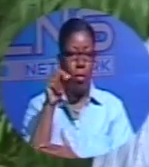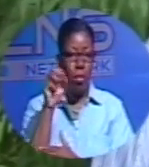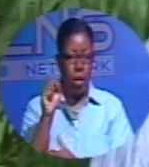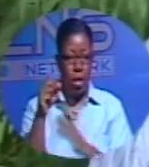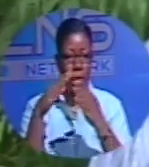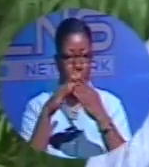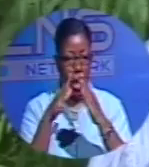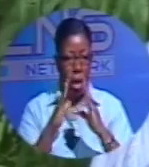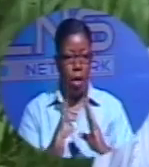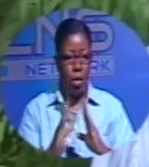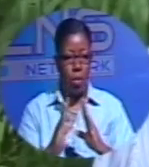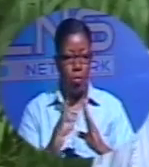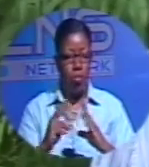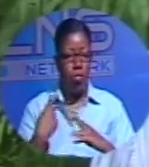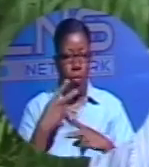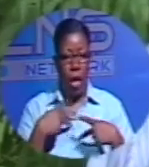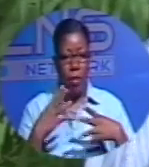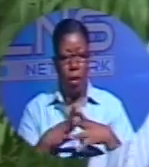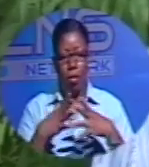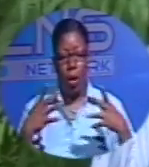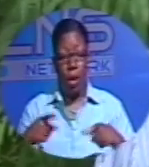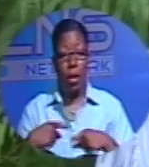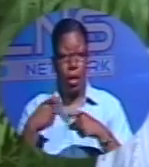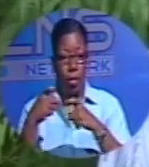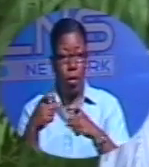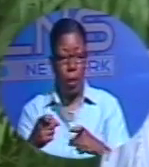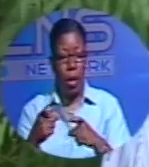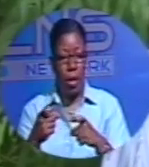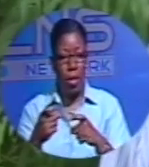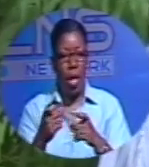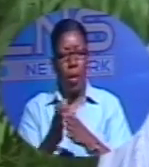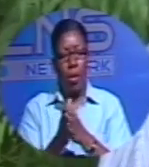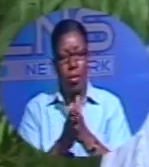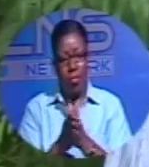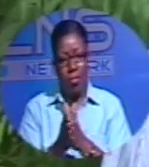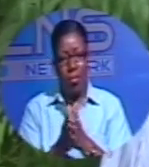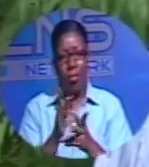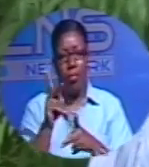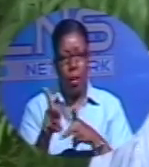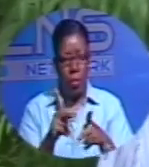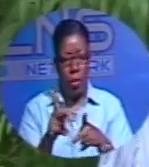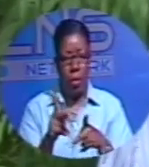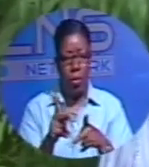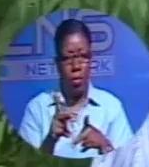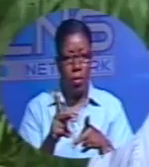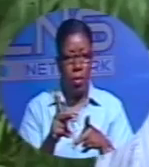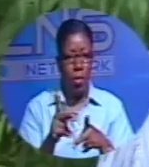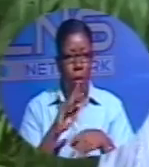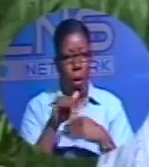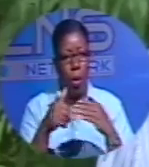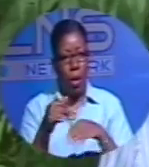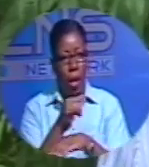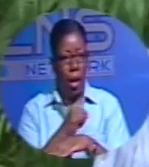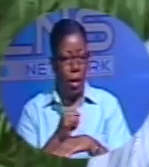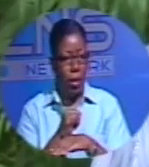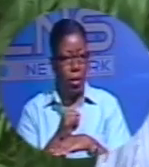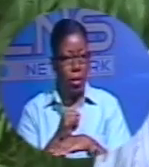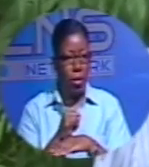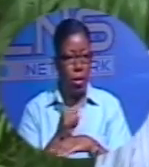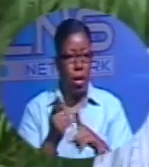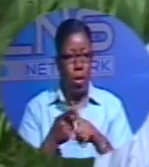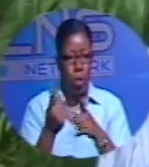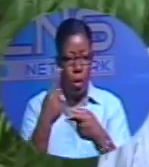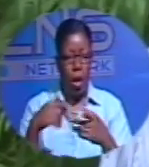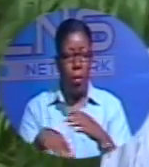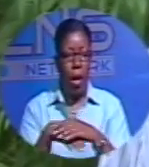of giveaways. So I'm intriguing people from Bannerman Town in the south to Spanish Wells, Current Island, Harbor Island in the north.